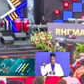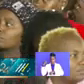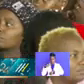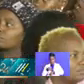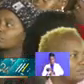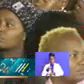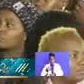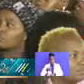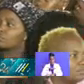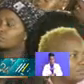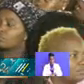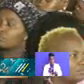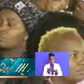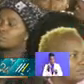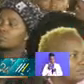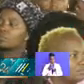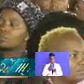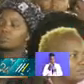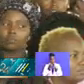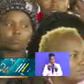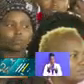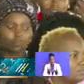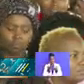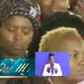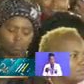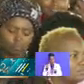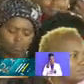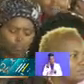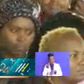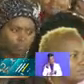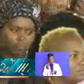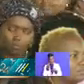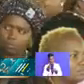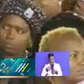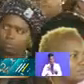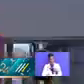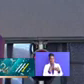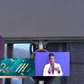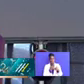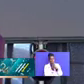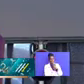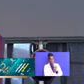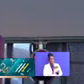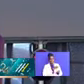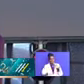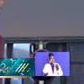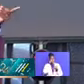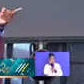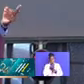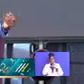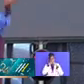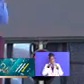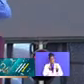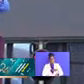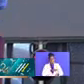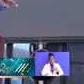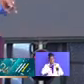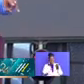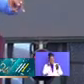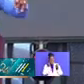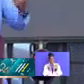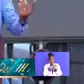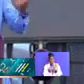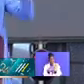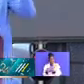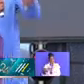time we were dealing on the spirit of addition and we were dealing on different Spirits because all the spirit are